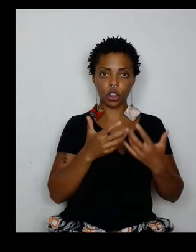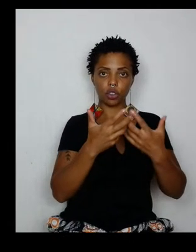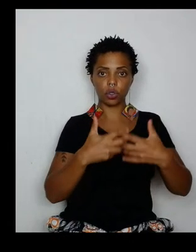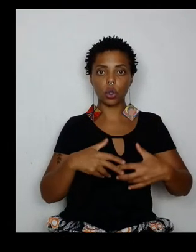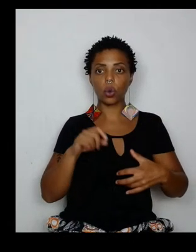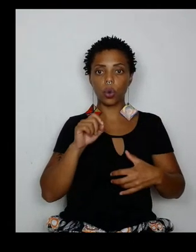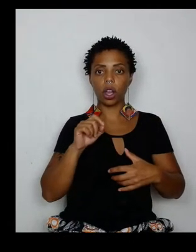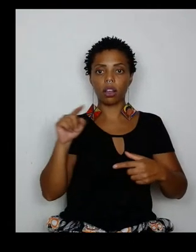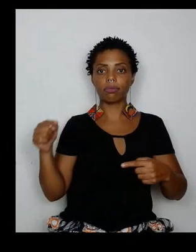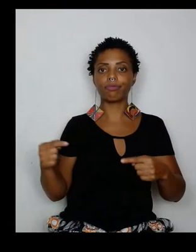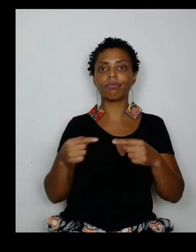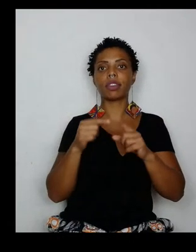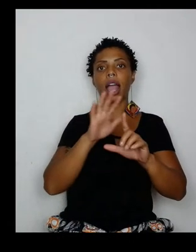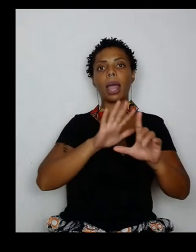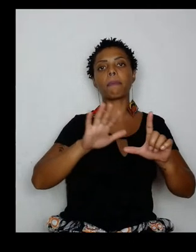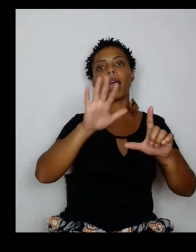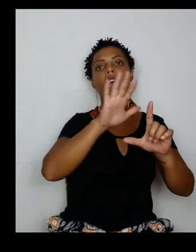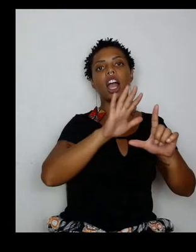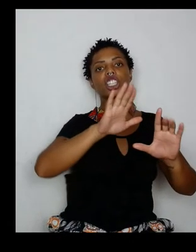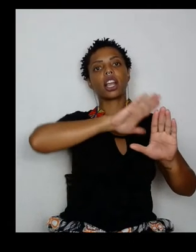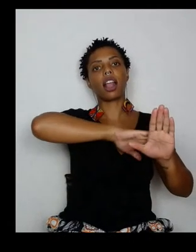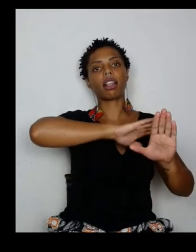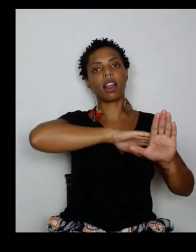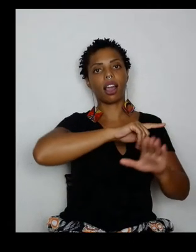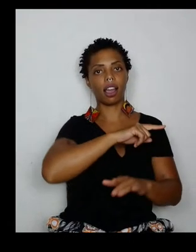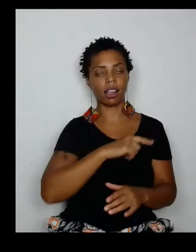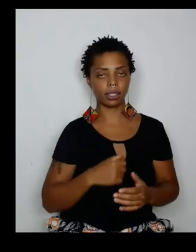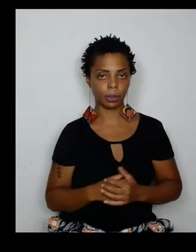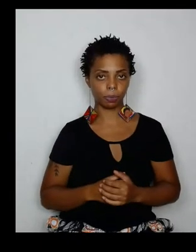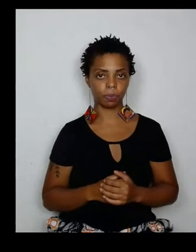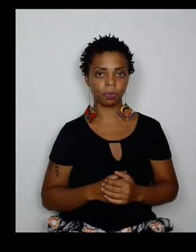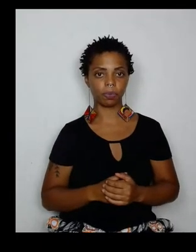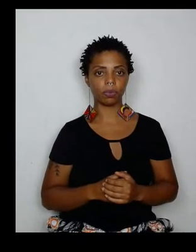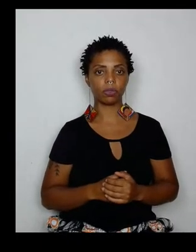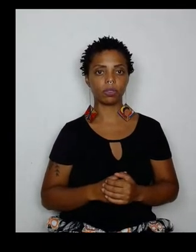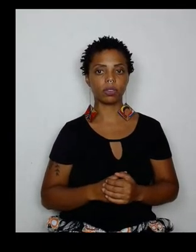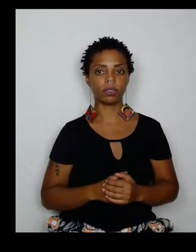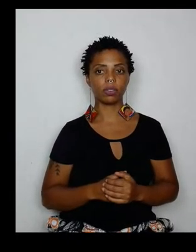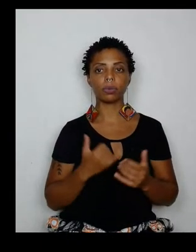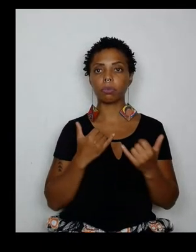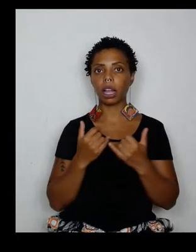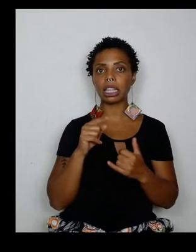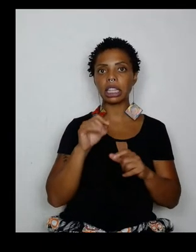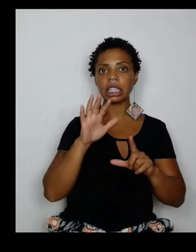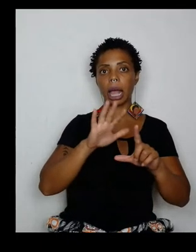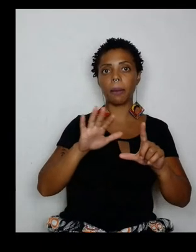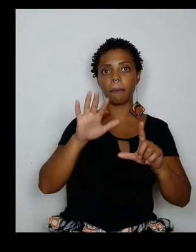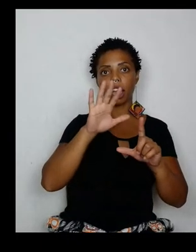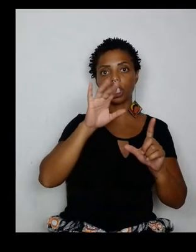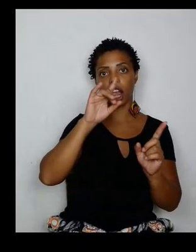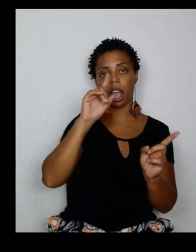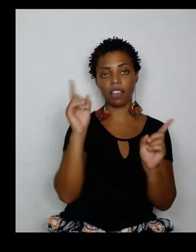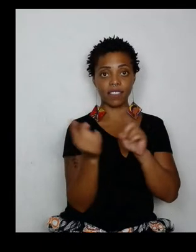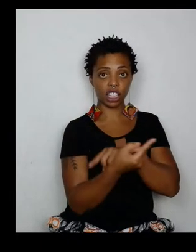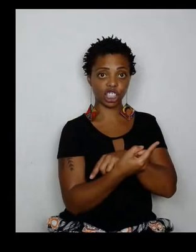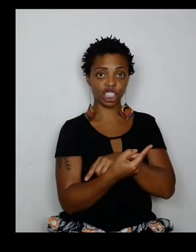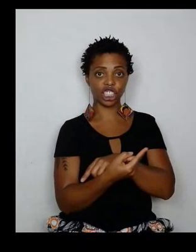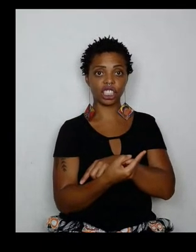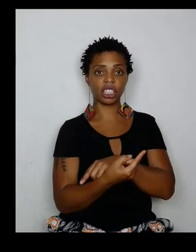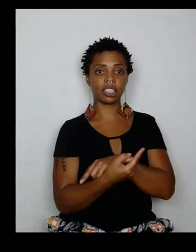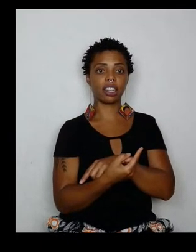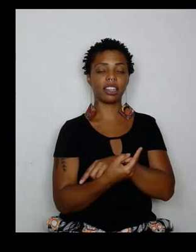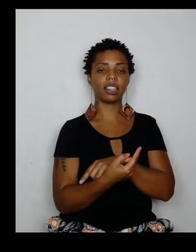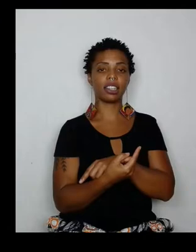as if the manatup inverted image becomes a kind of thought bubble uh behind his head it's the